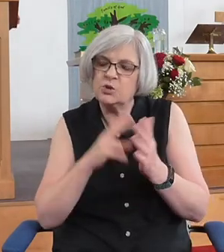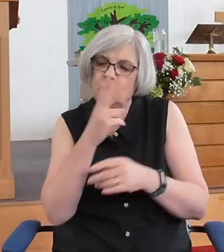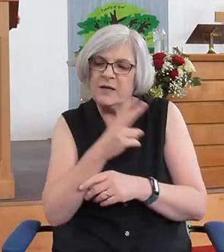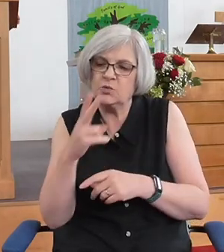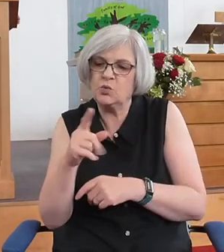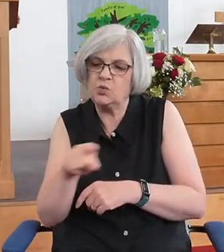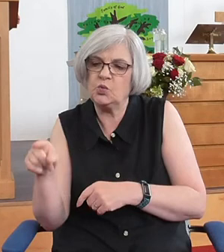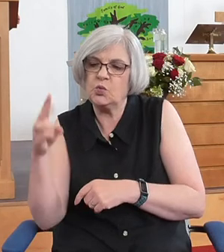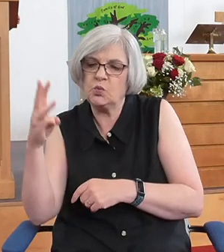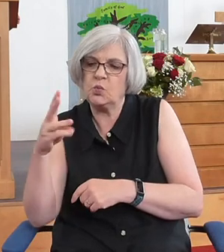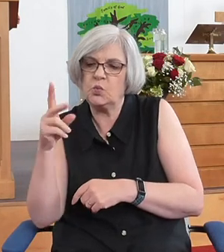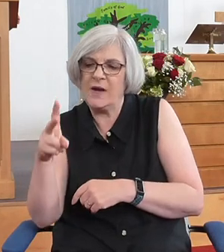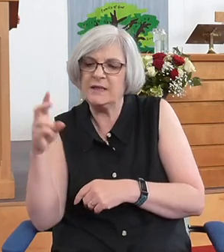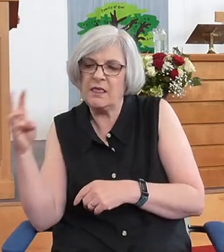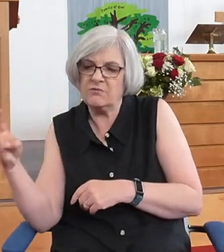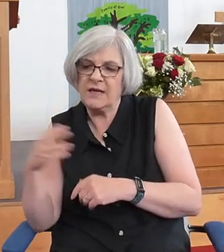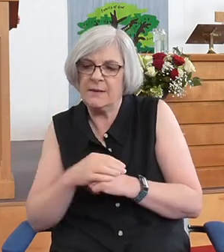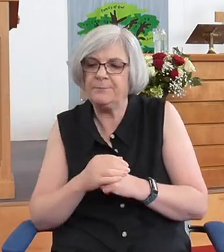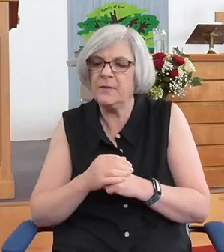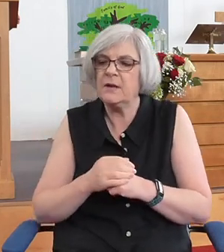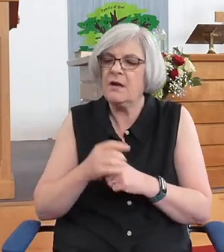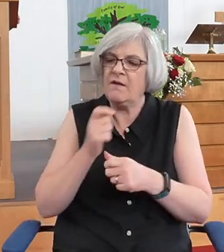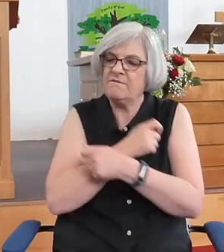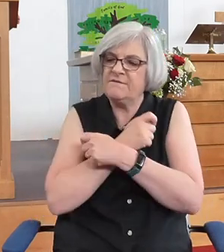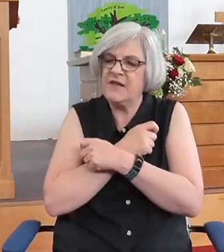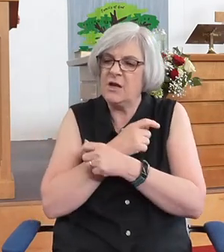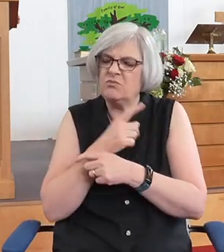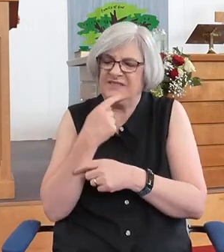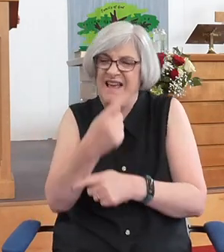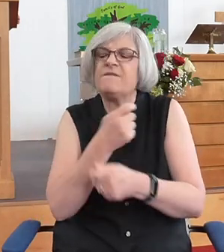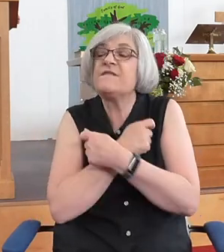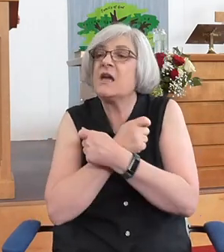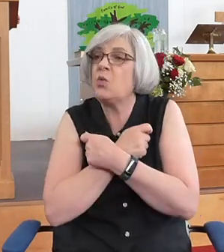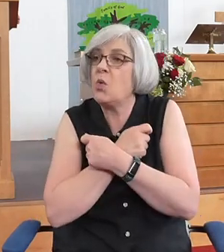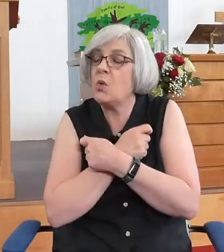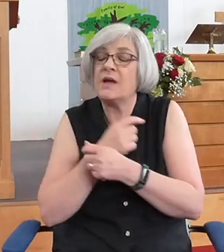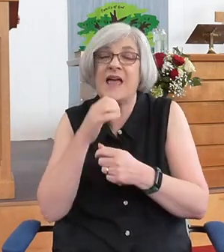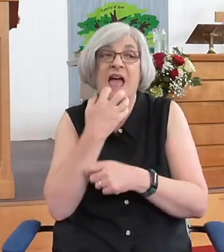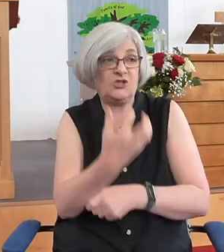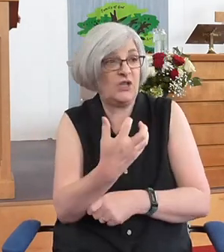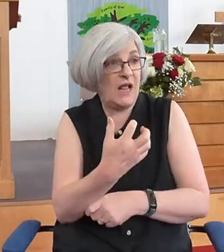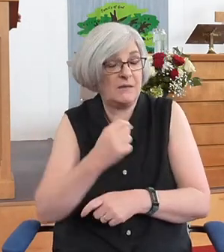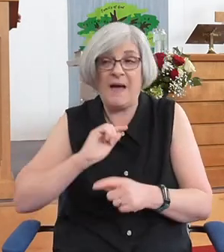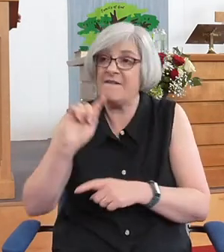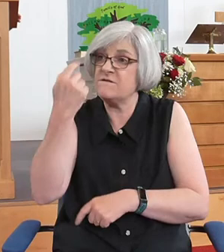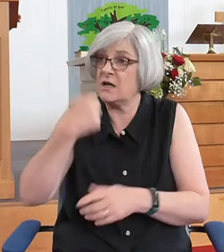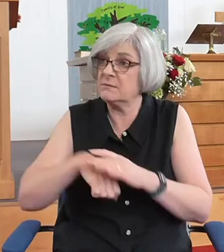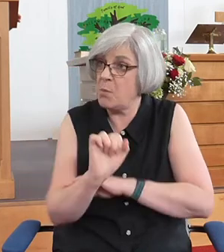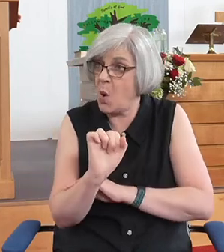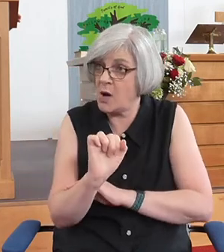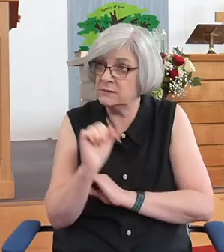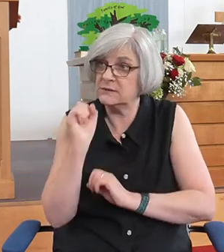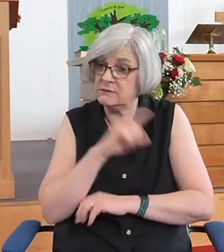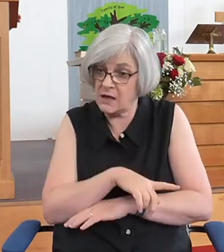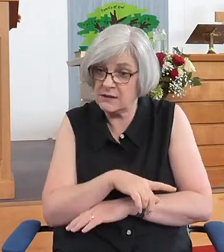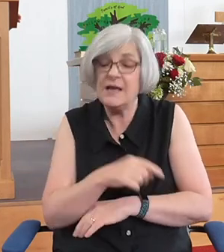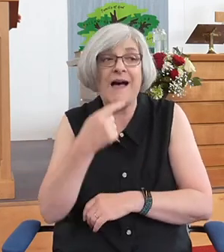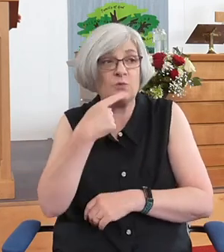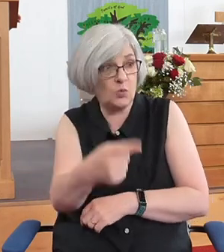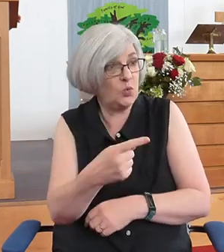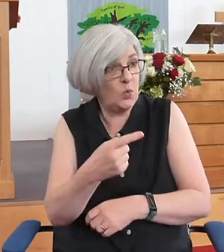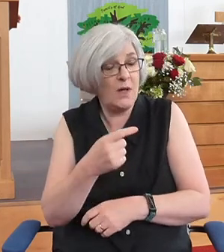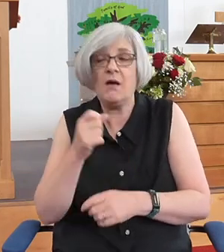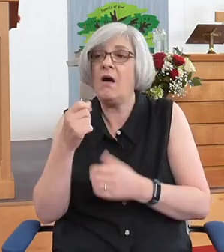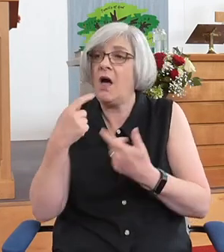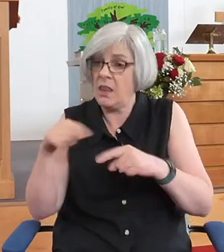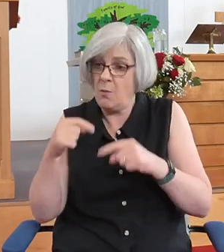this is what the Lord says. Israel is my firstborn son, and I told you, let my son go so that he